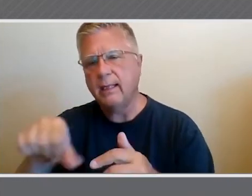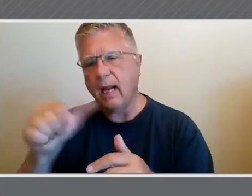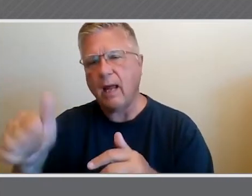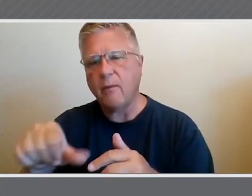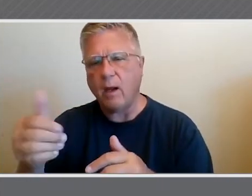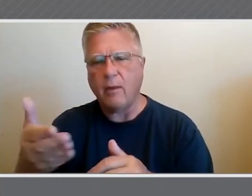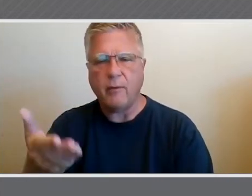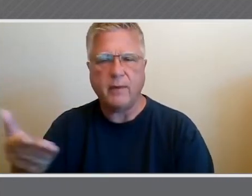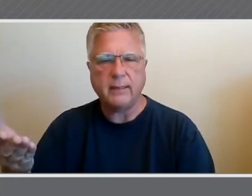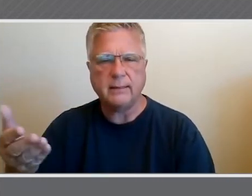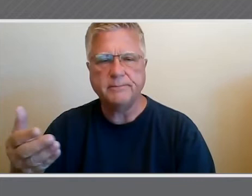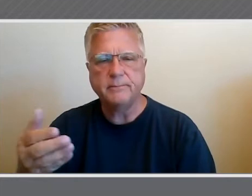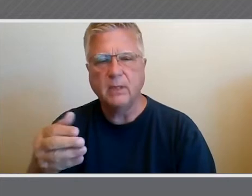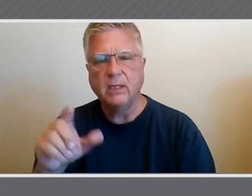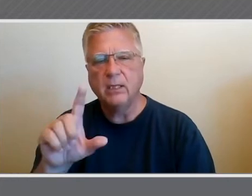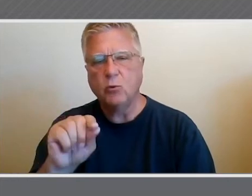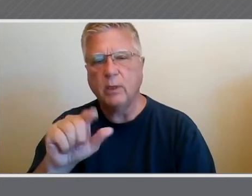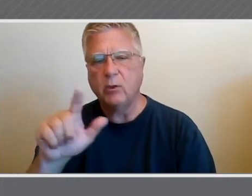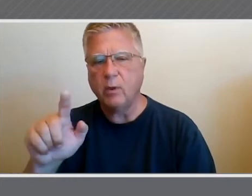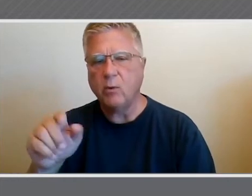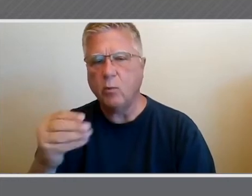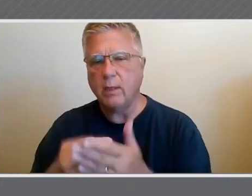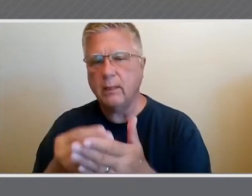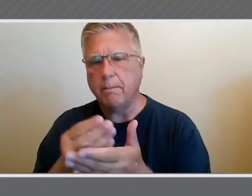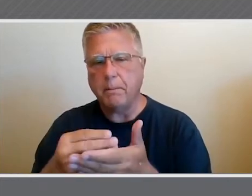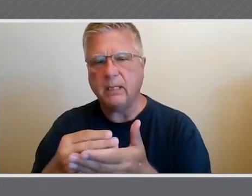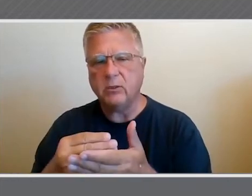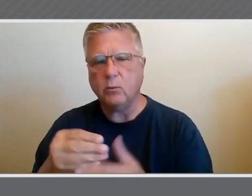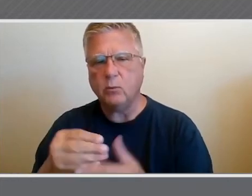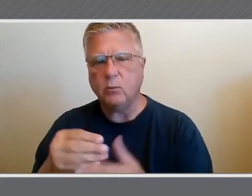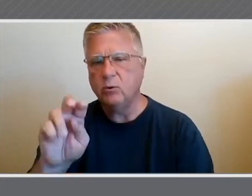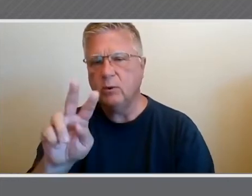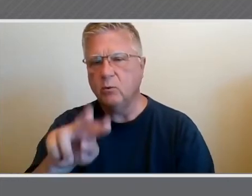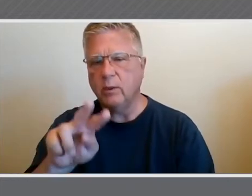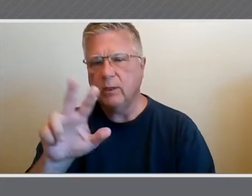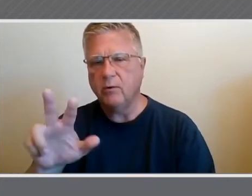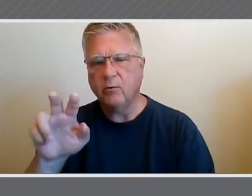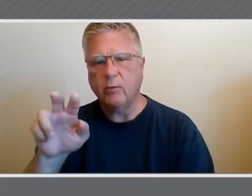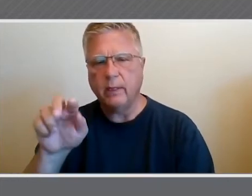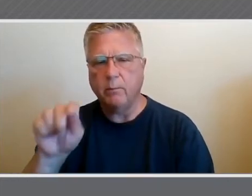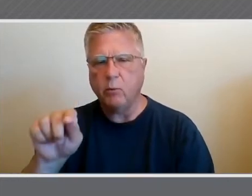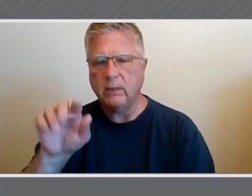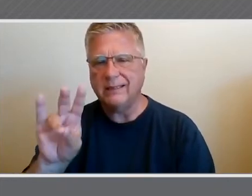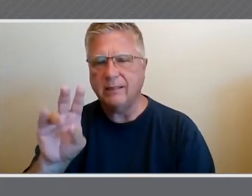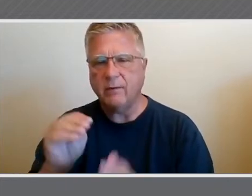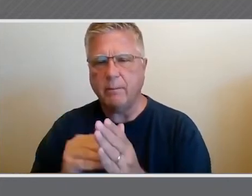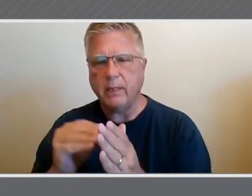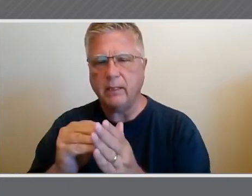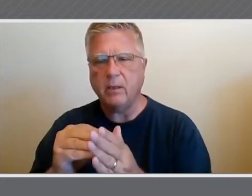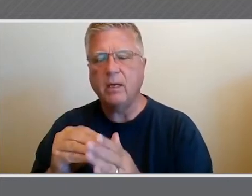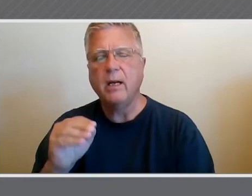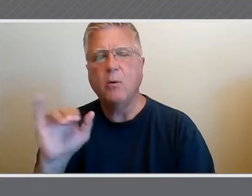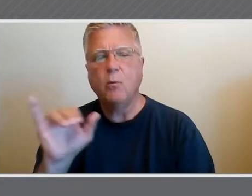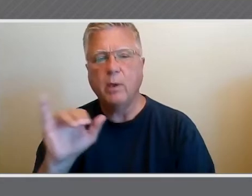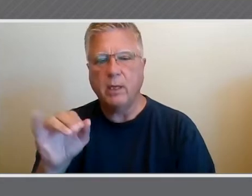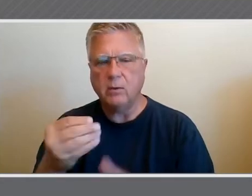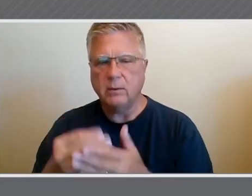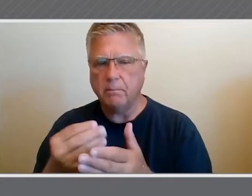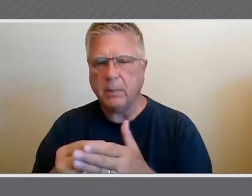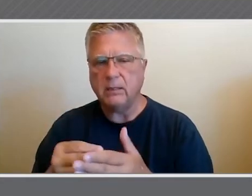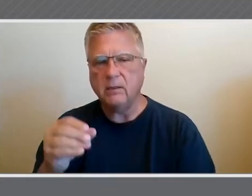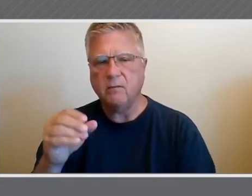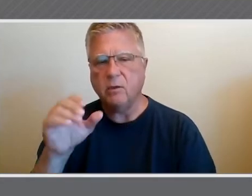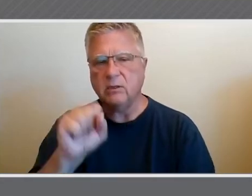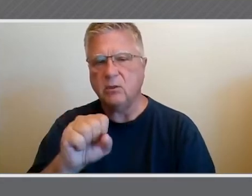it's budgeted at $224 million. We also budget for the city's share of Social Security and Medicare taxes as appropriate.